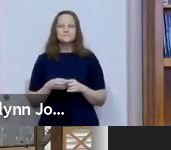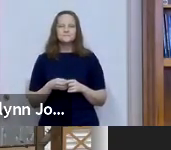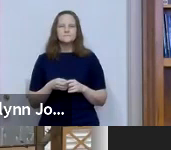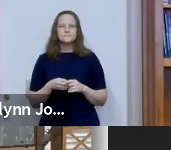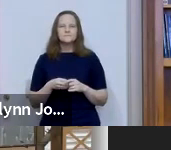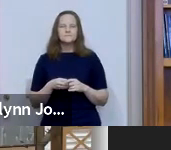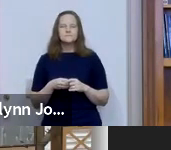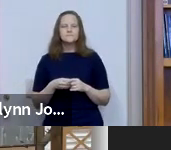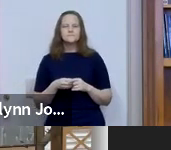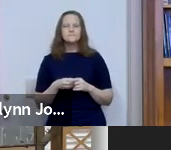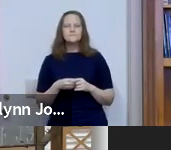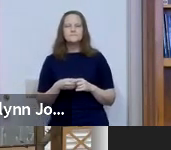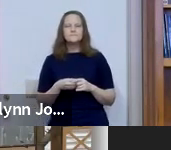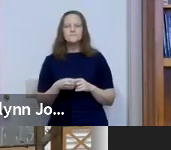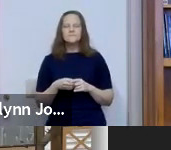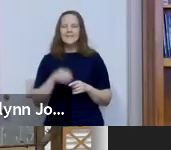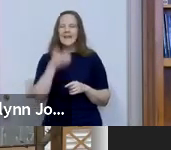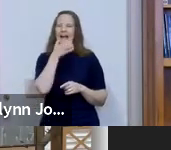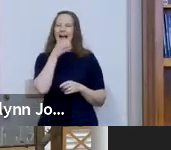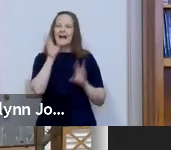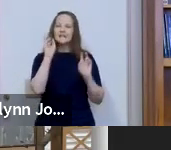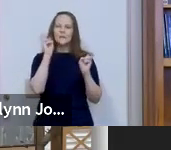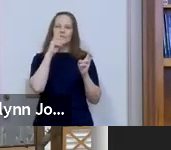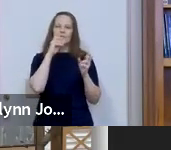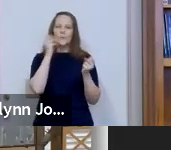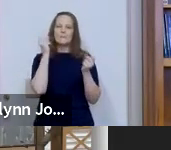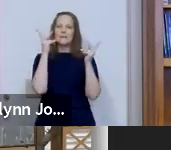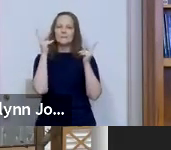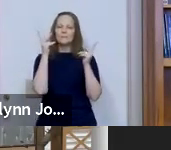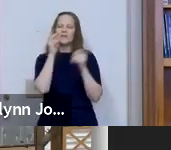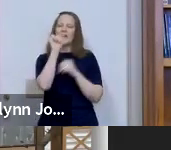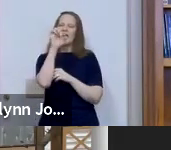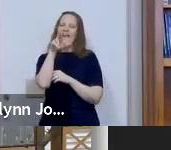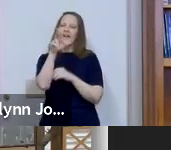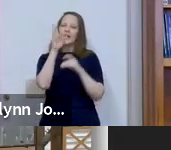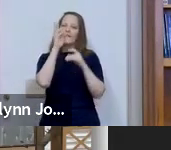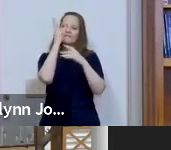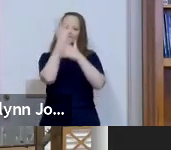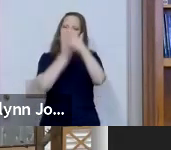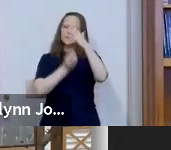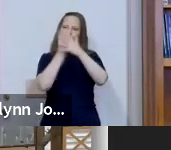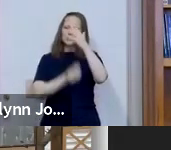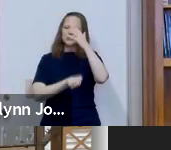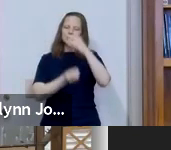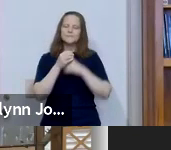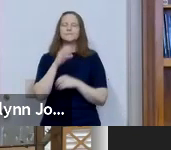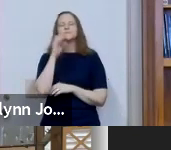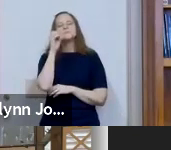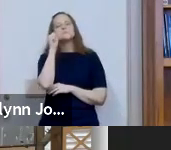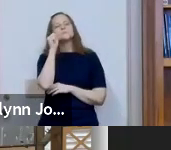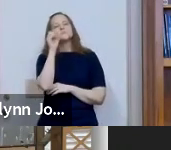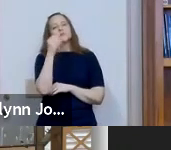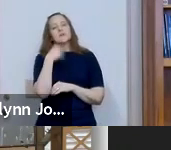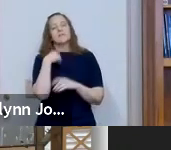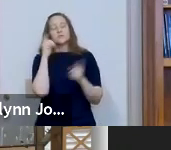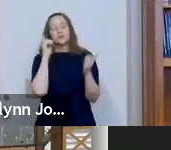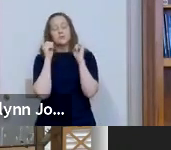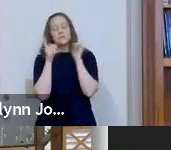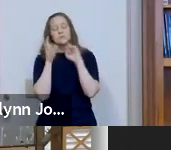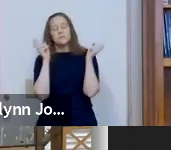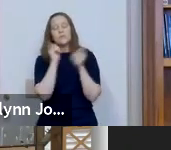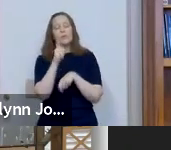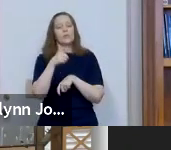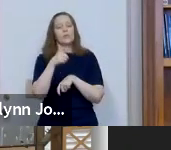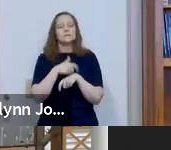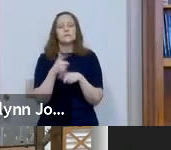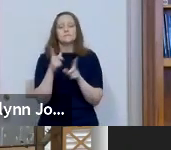Air filtration, a hot topic for a lot of people. What's going on with air conditioners? And this is a ever-changing topic. We've